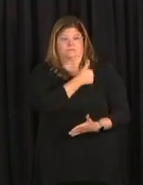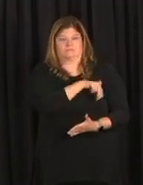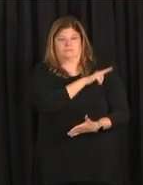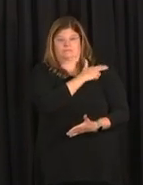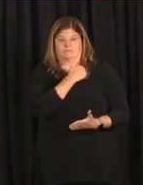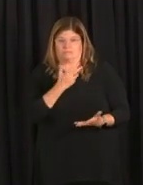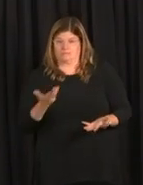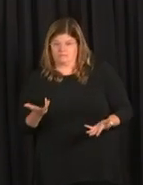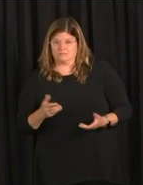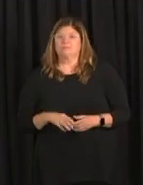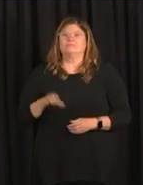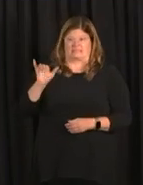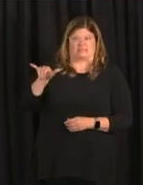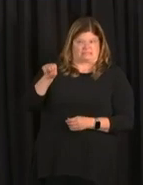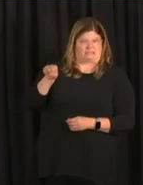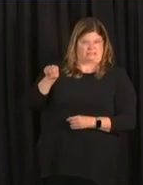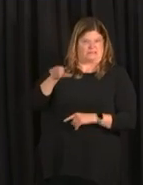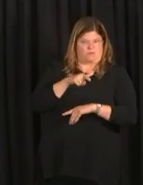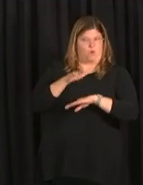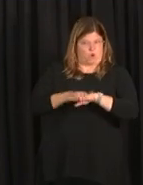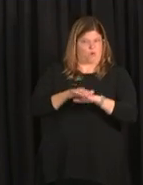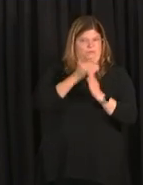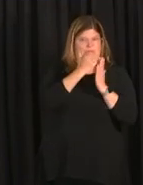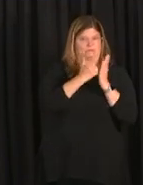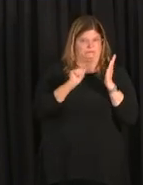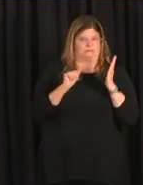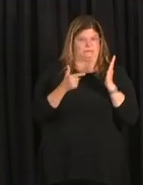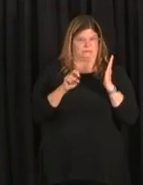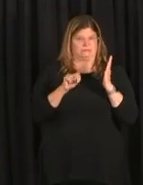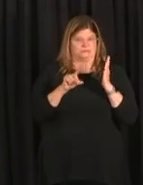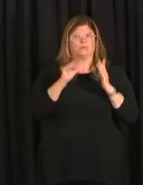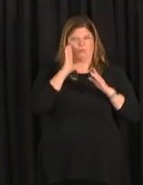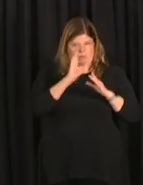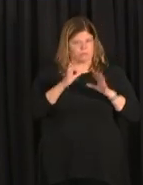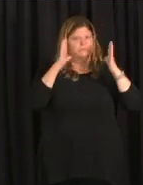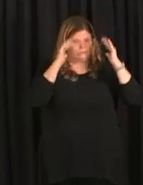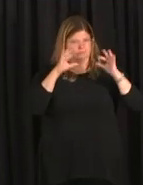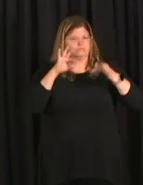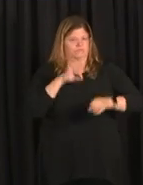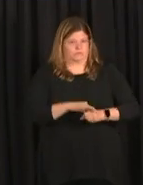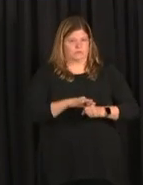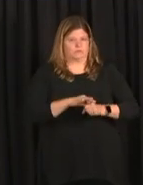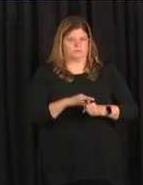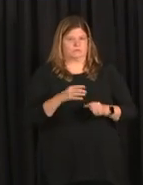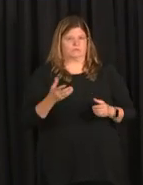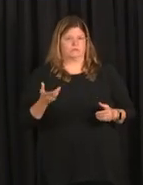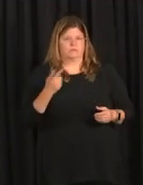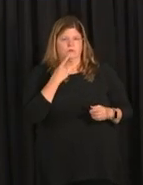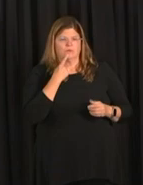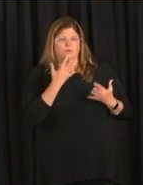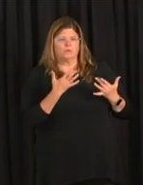until that? That's on the agenda for tomorrow. So I expect that we'll be moving forward with it. Why not wait for